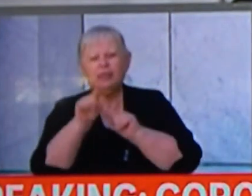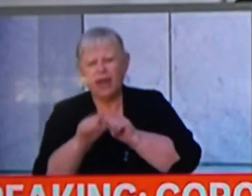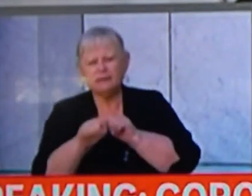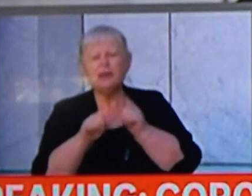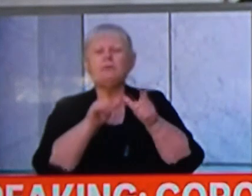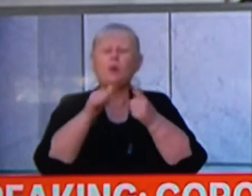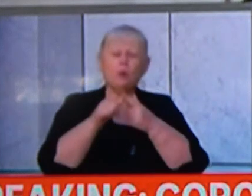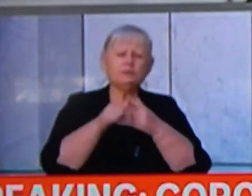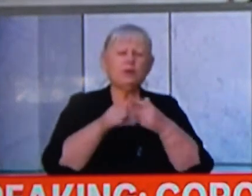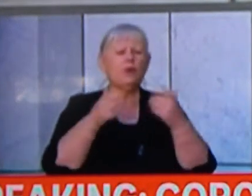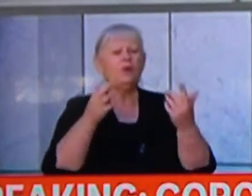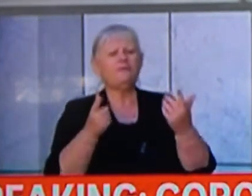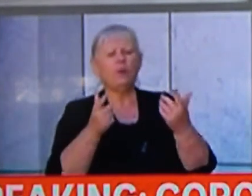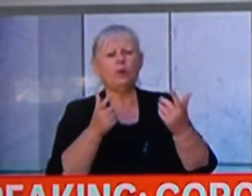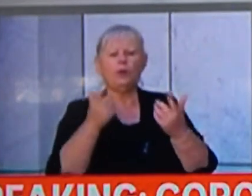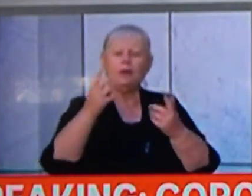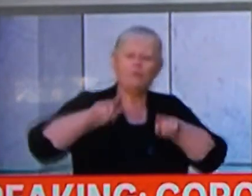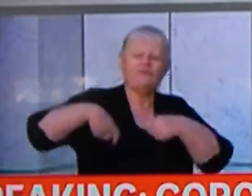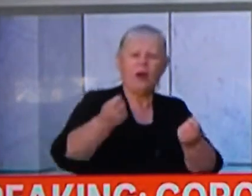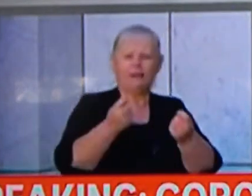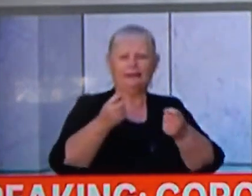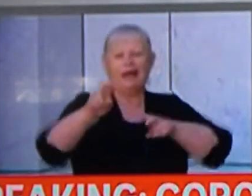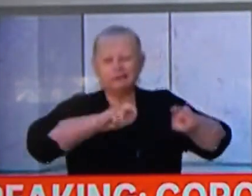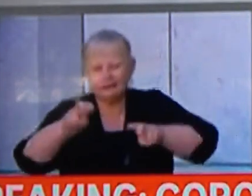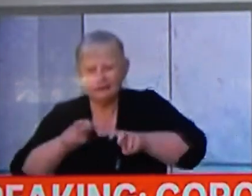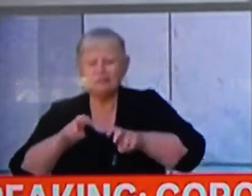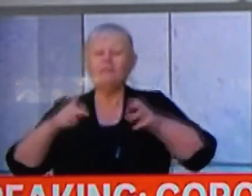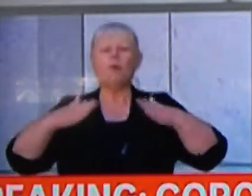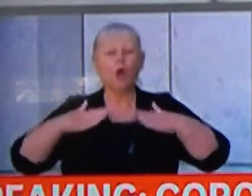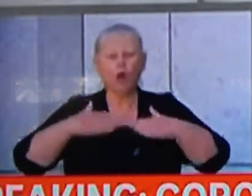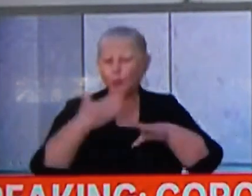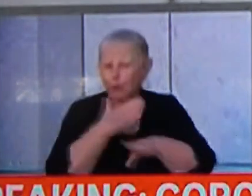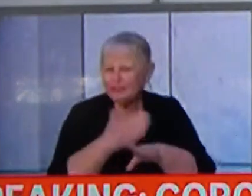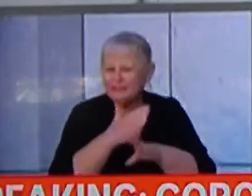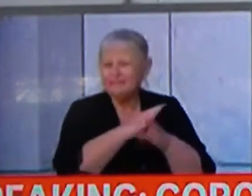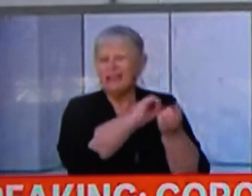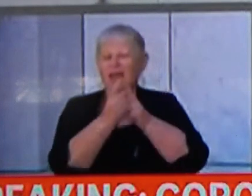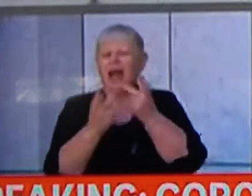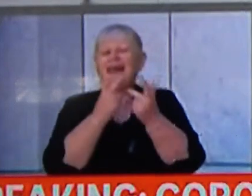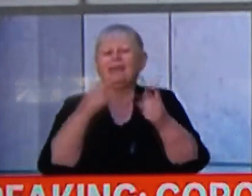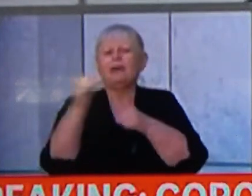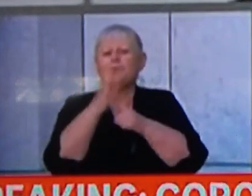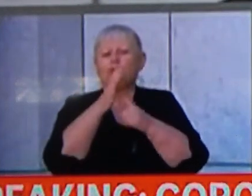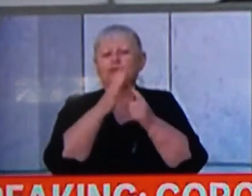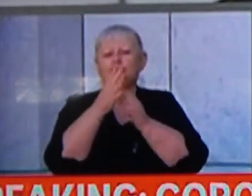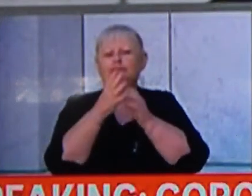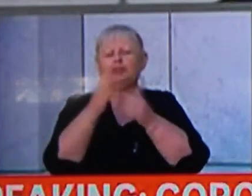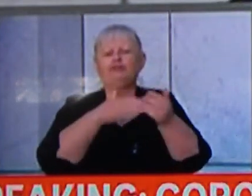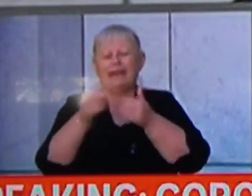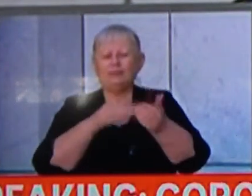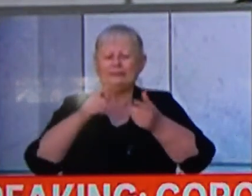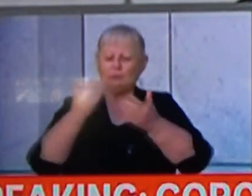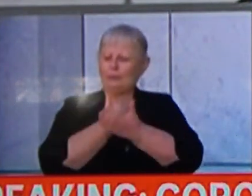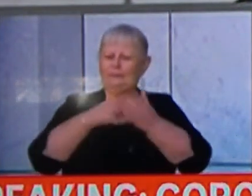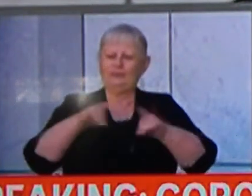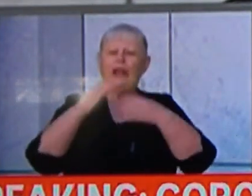but also when it comes to essential supplies and activities, movements of health workers and other important arrangements that are needed to keep